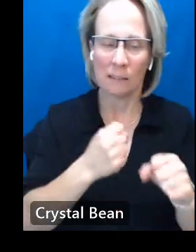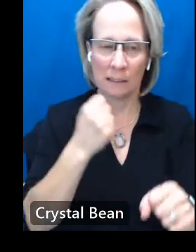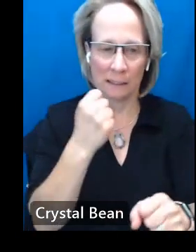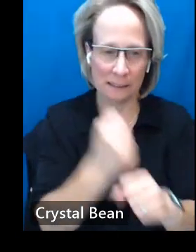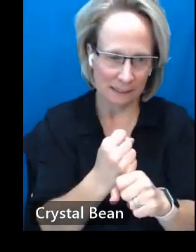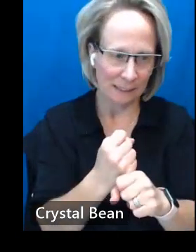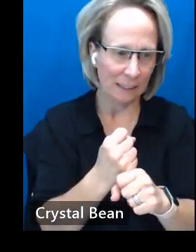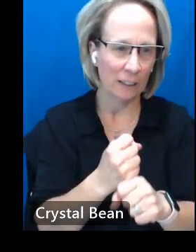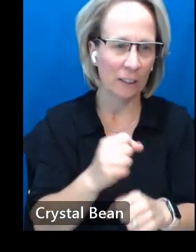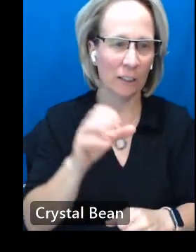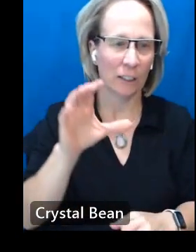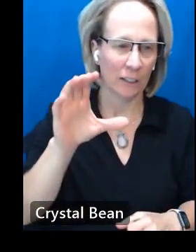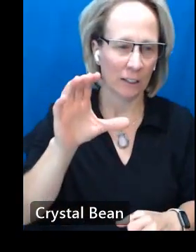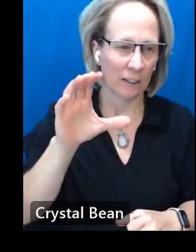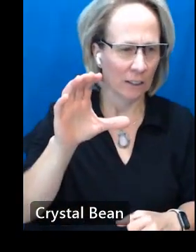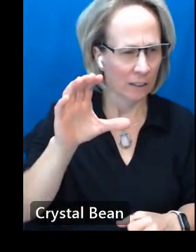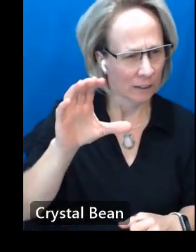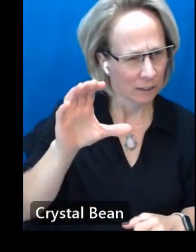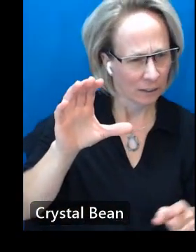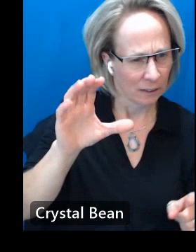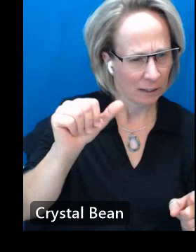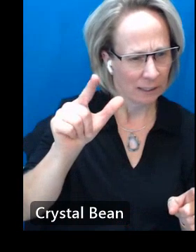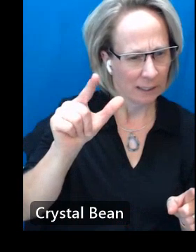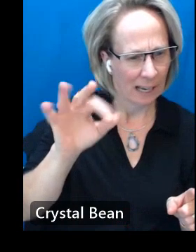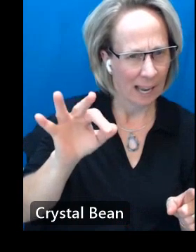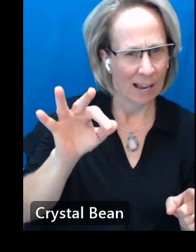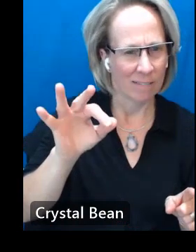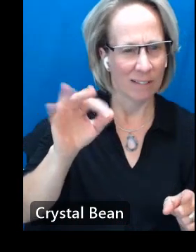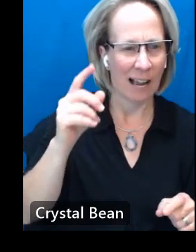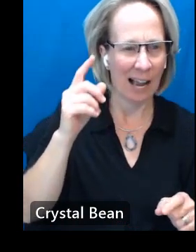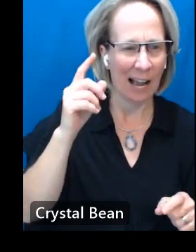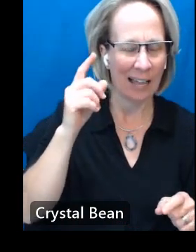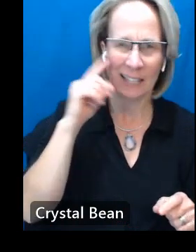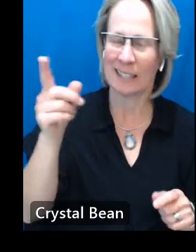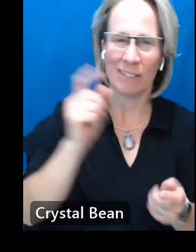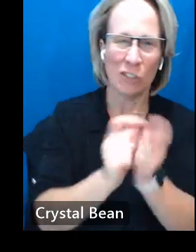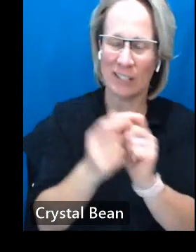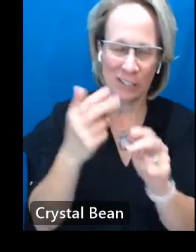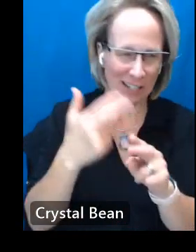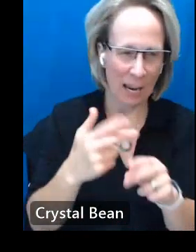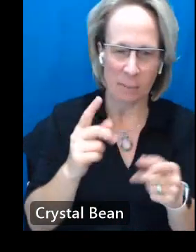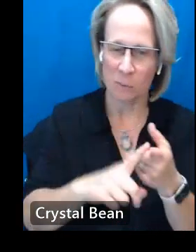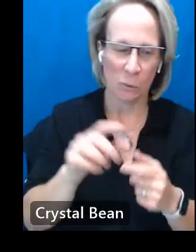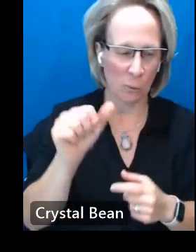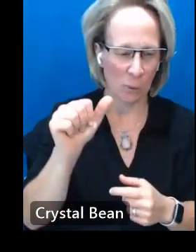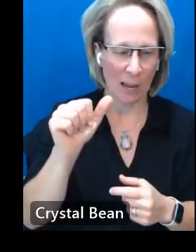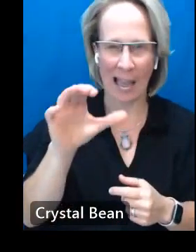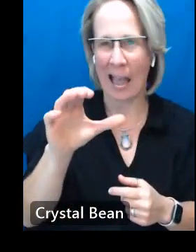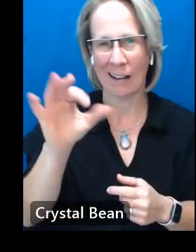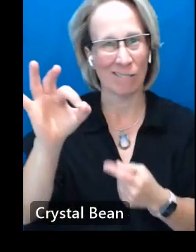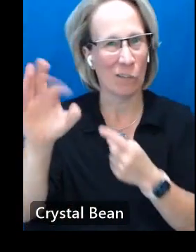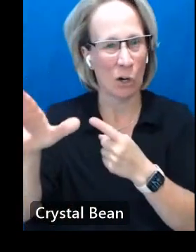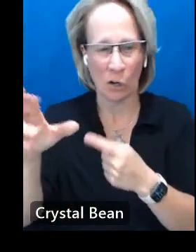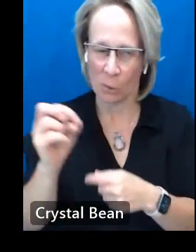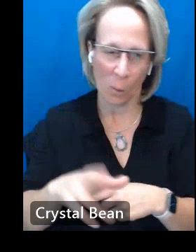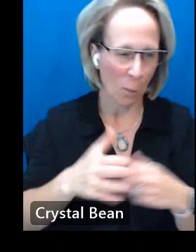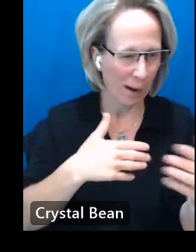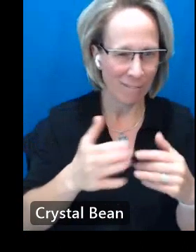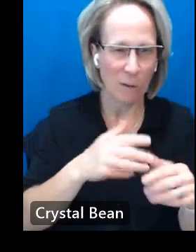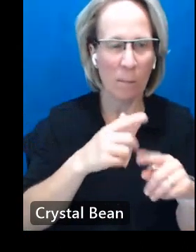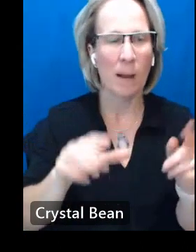renamed to ACFR, ACFR, I don't know if that has yet. But anyway, this is under the